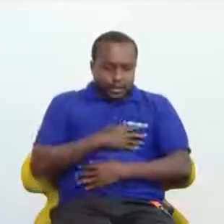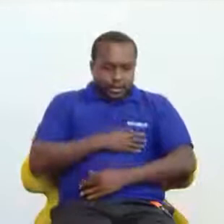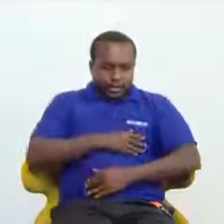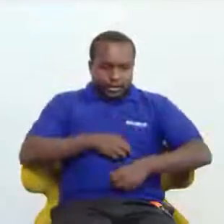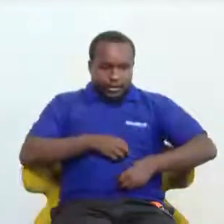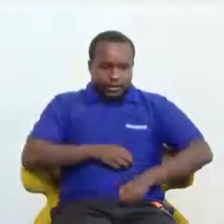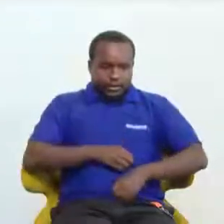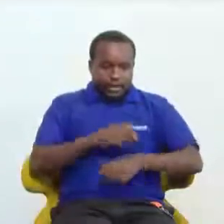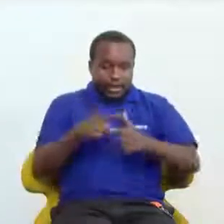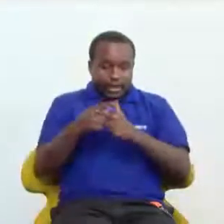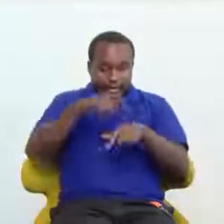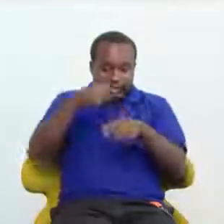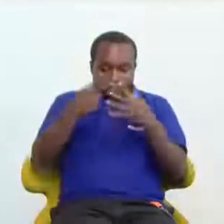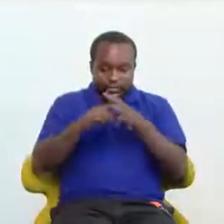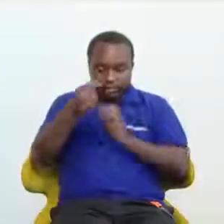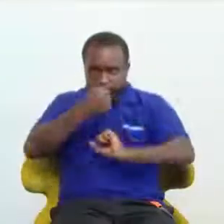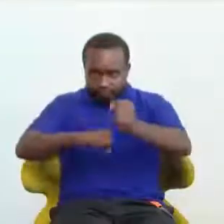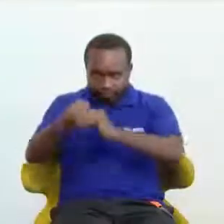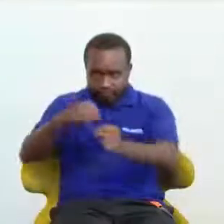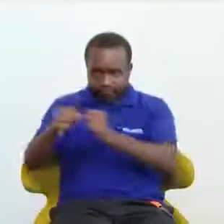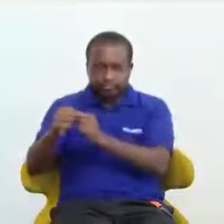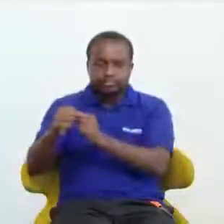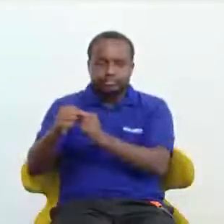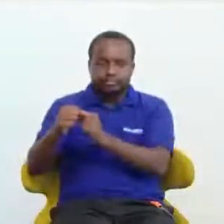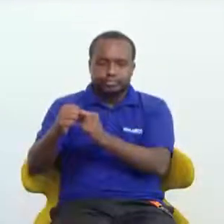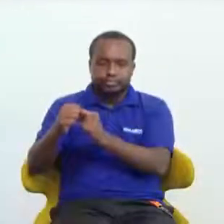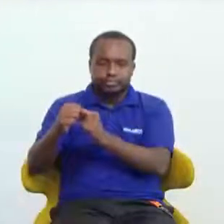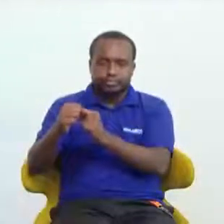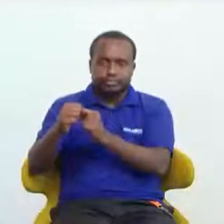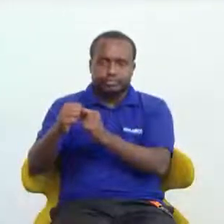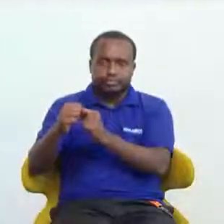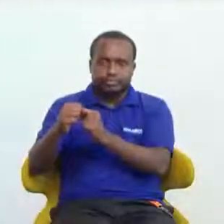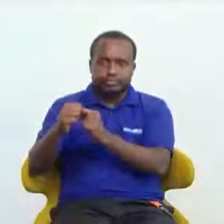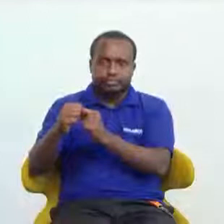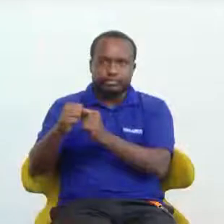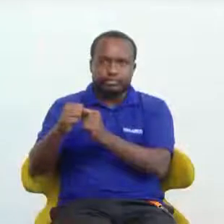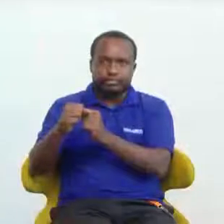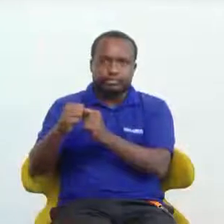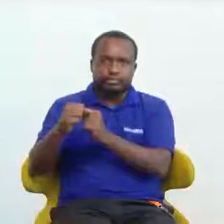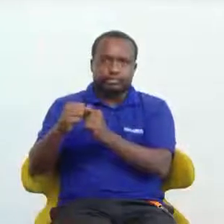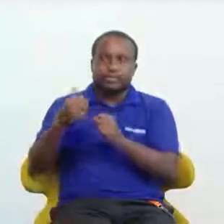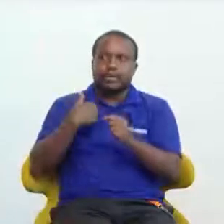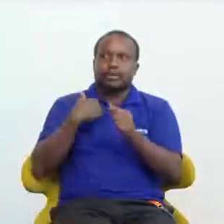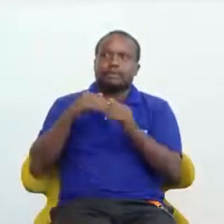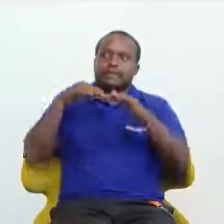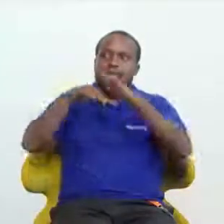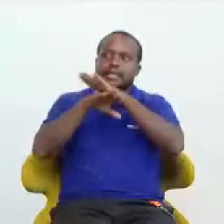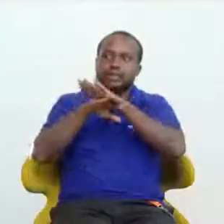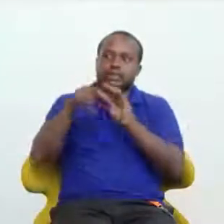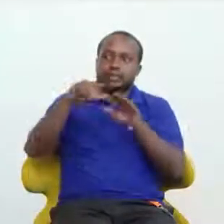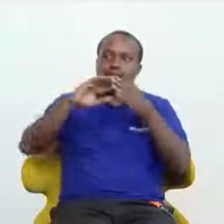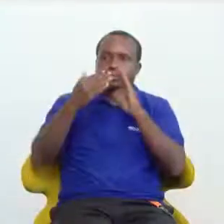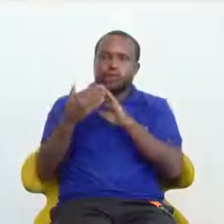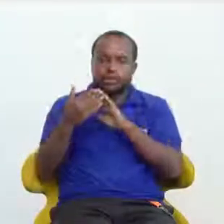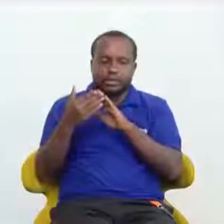And then when you start doing this, you have, unfortunately, almost near exclusive access to this community. According